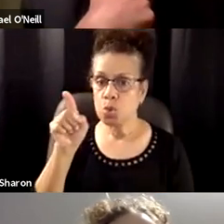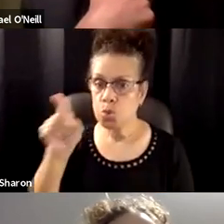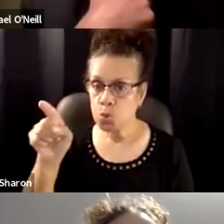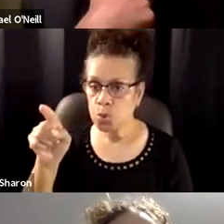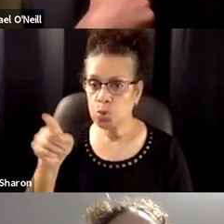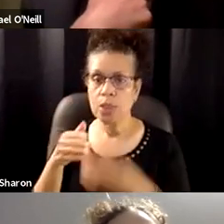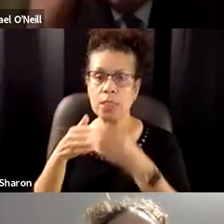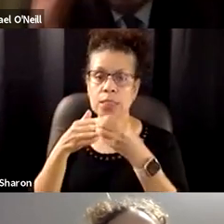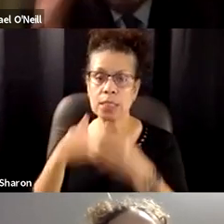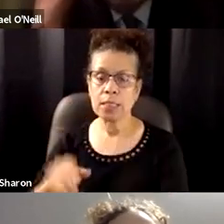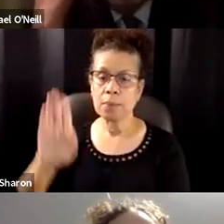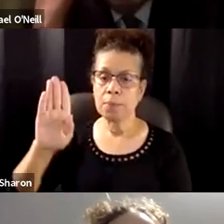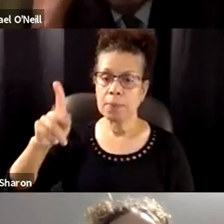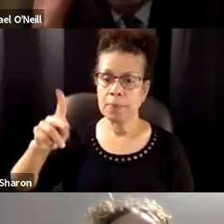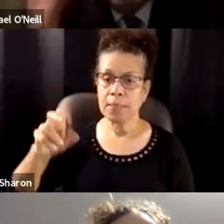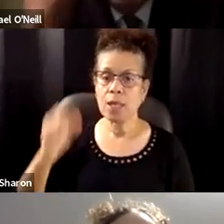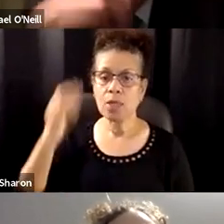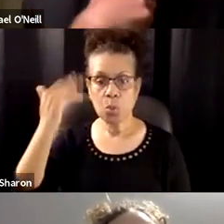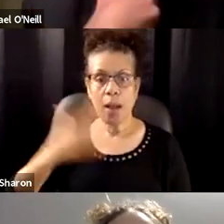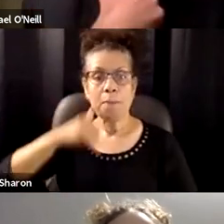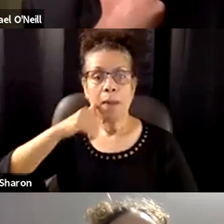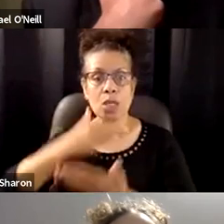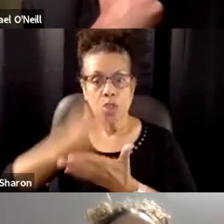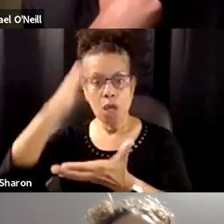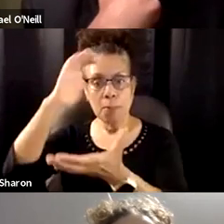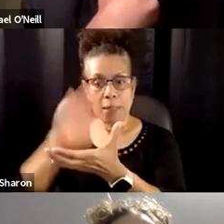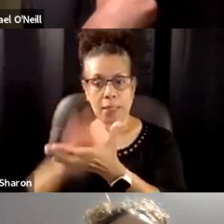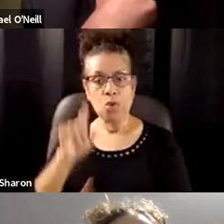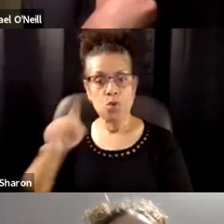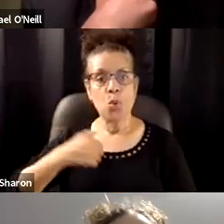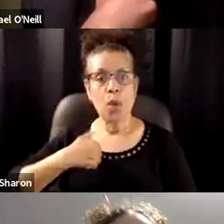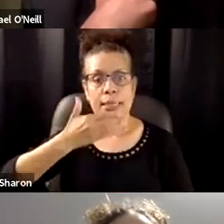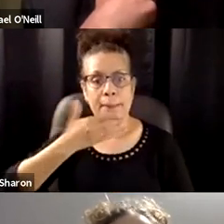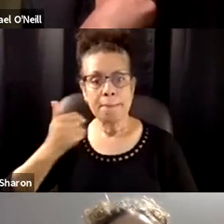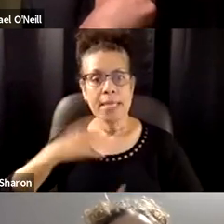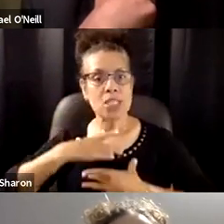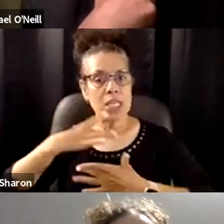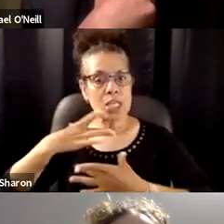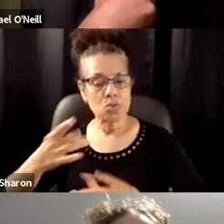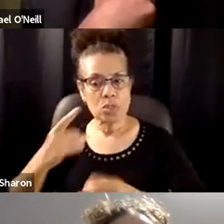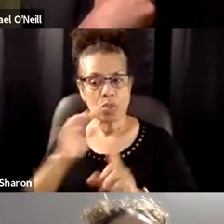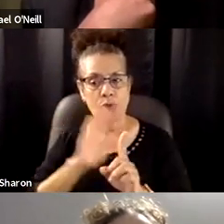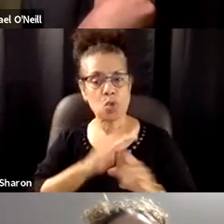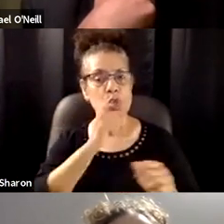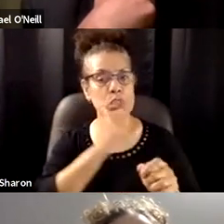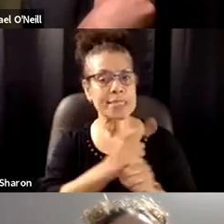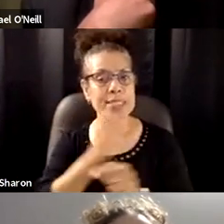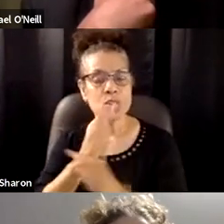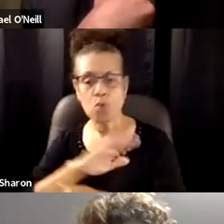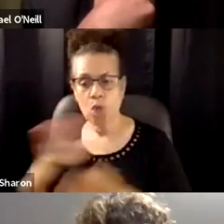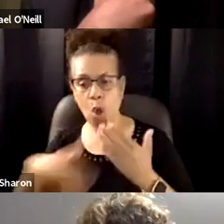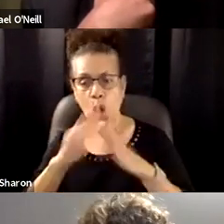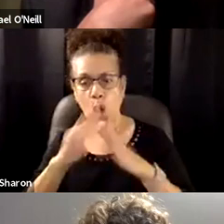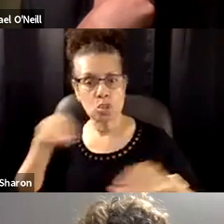public schools because she believed that you had the best interests of her sisters and all children in your